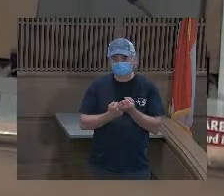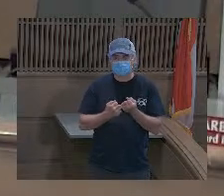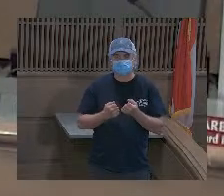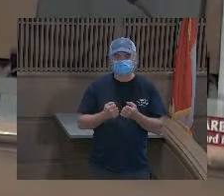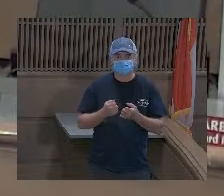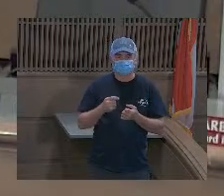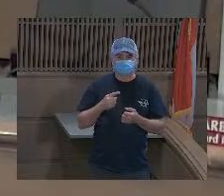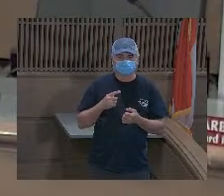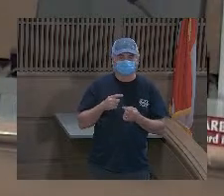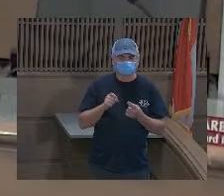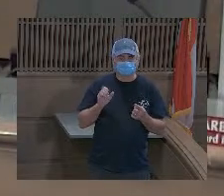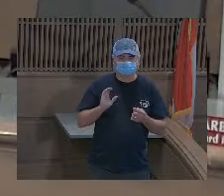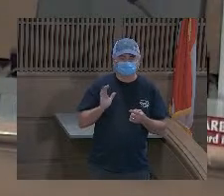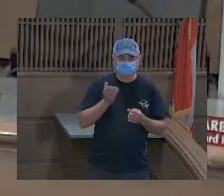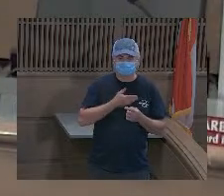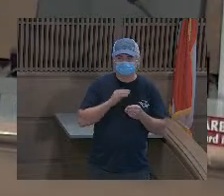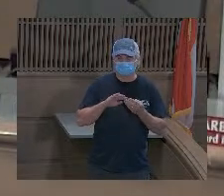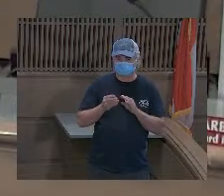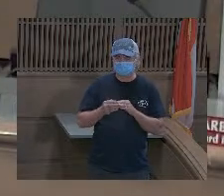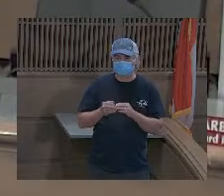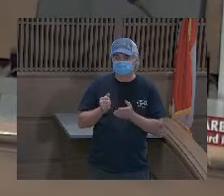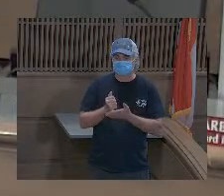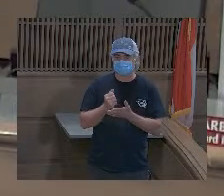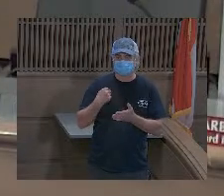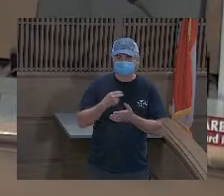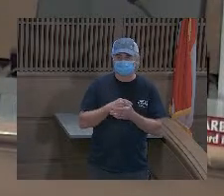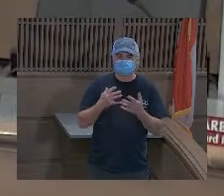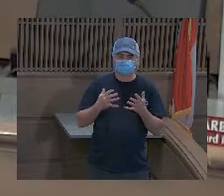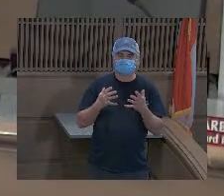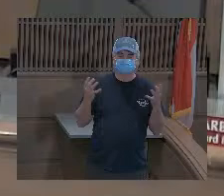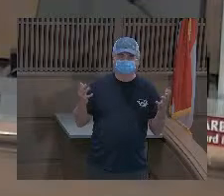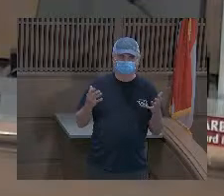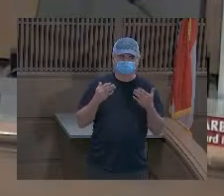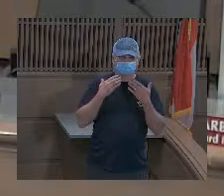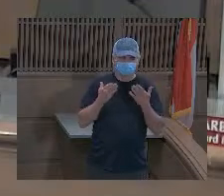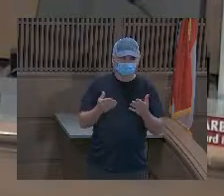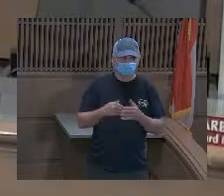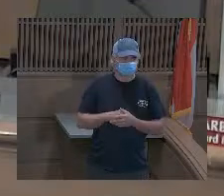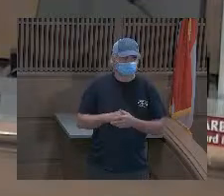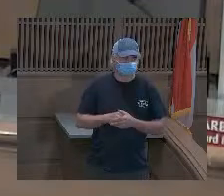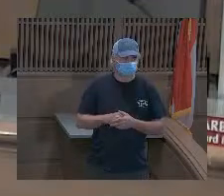communities makes it all worthwhile. So thank you.